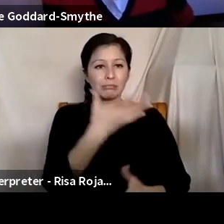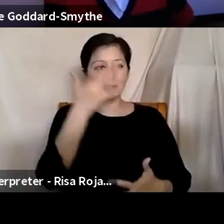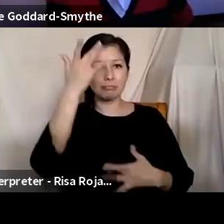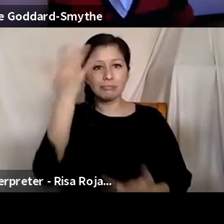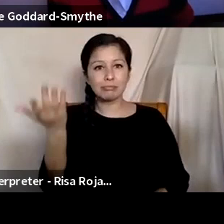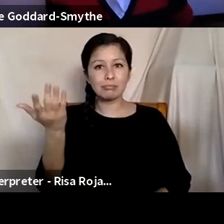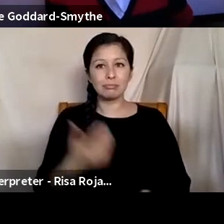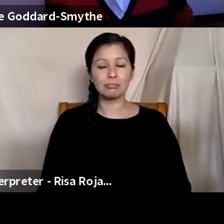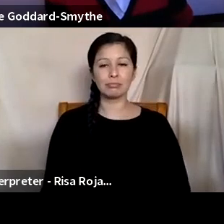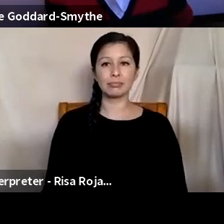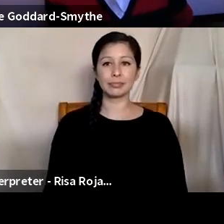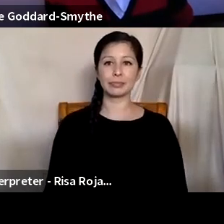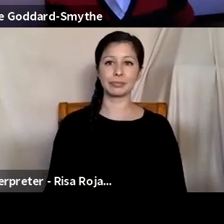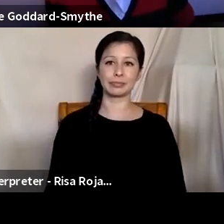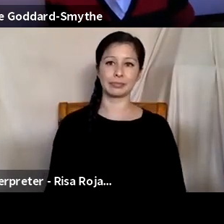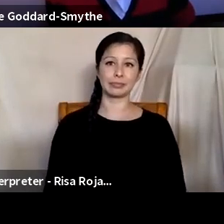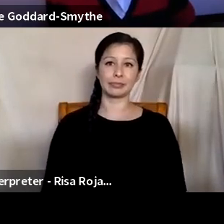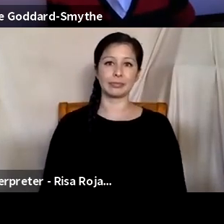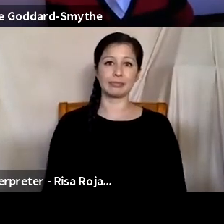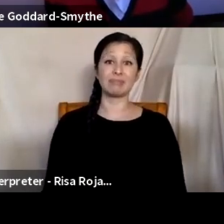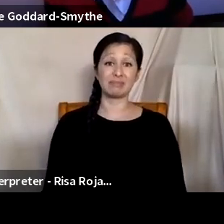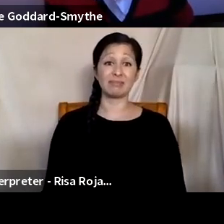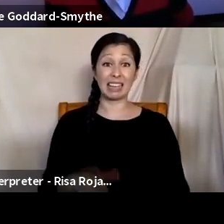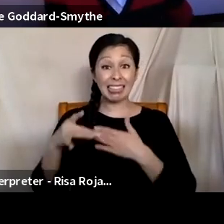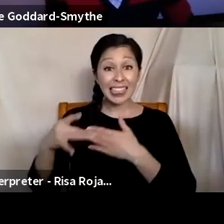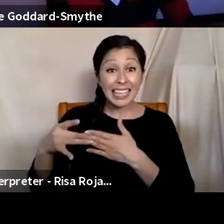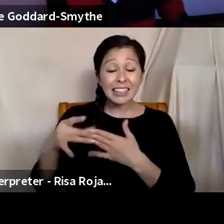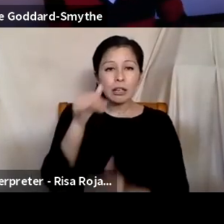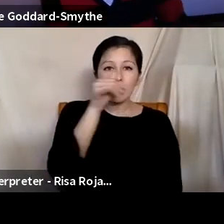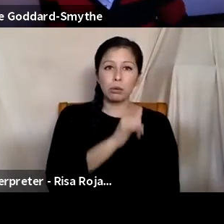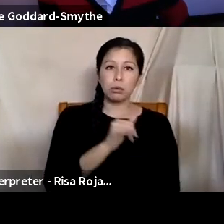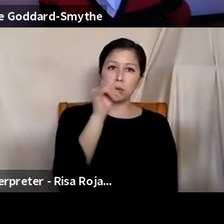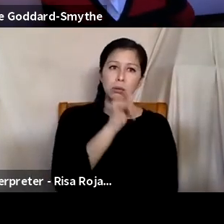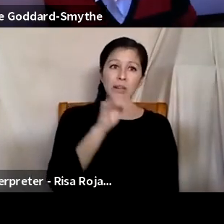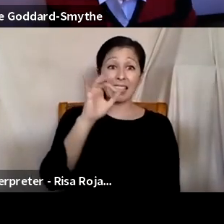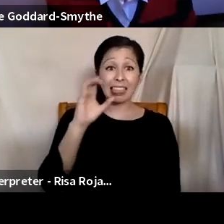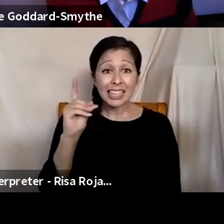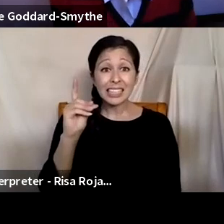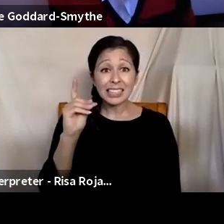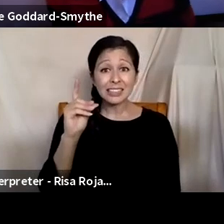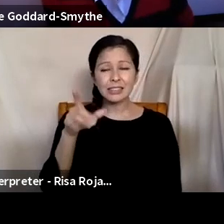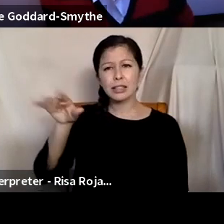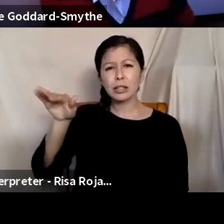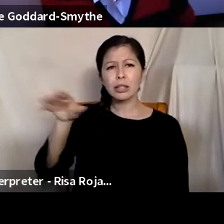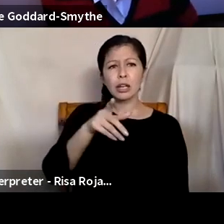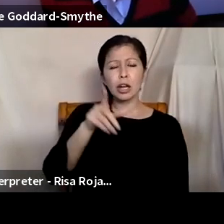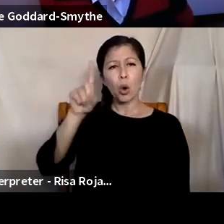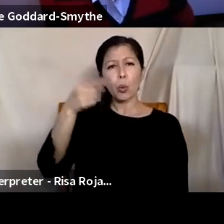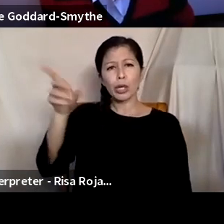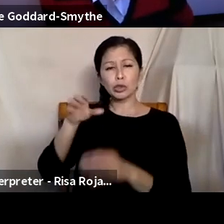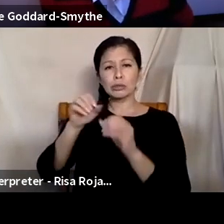lead child. Yeah. Ooh, the lead. Oh, Krisha. Instructions, like when you're putting out